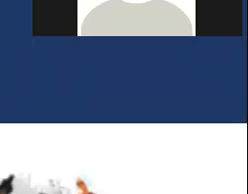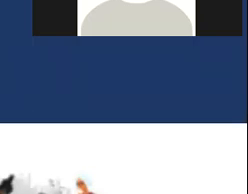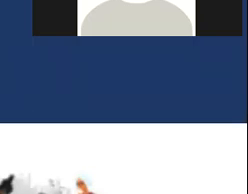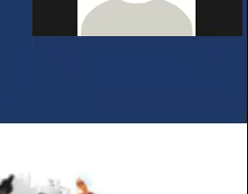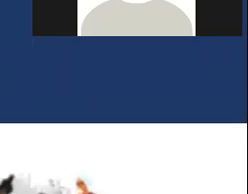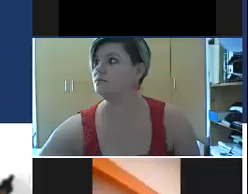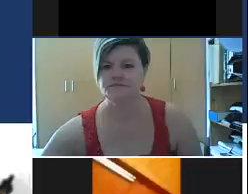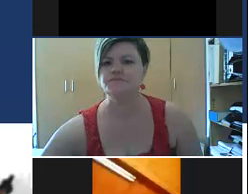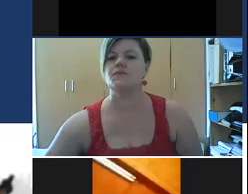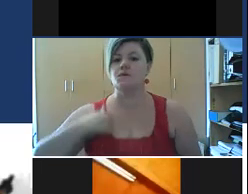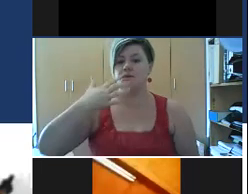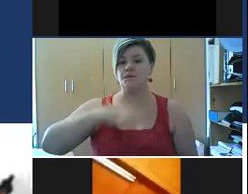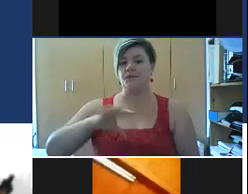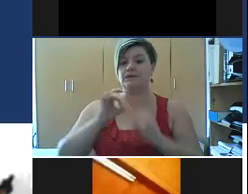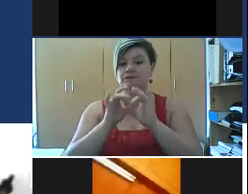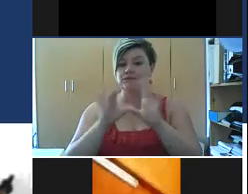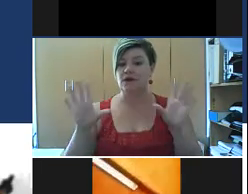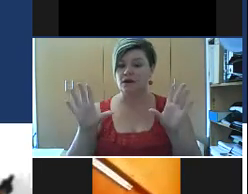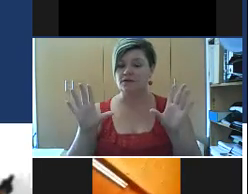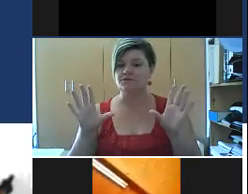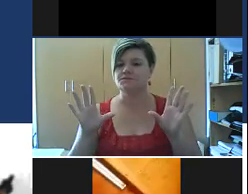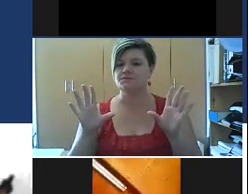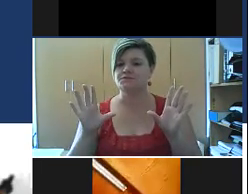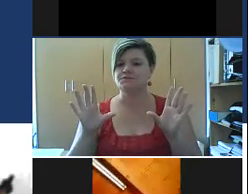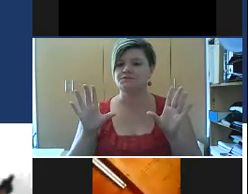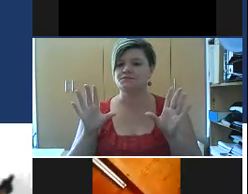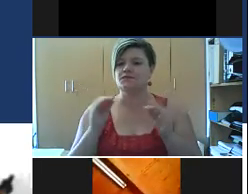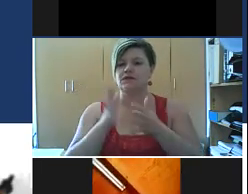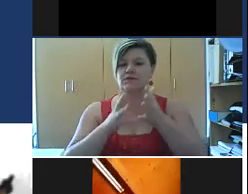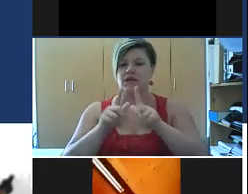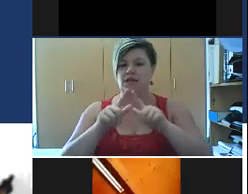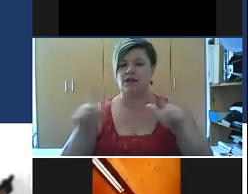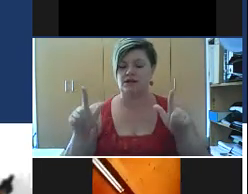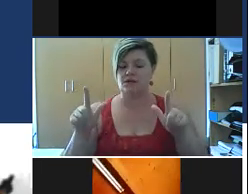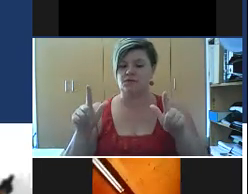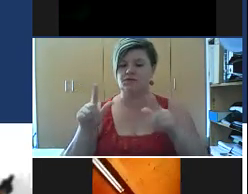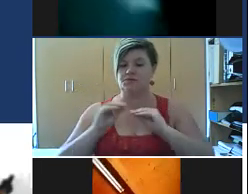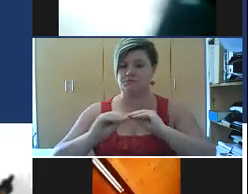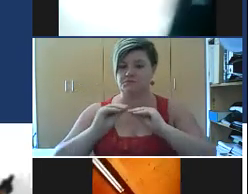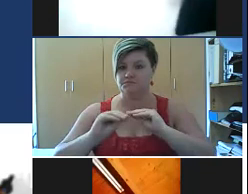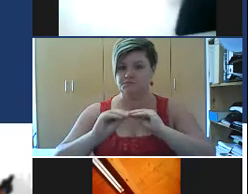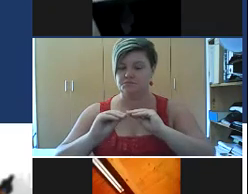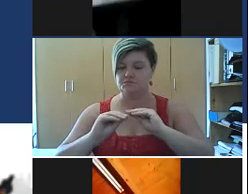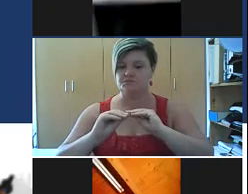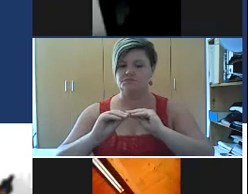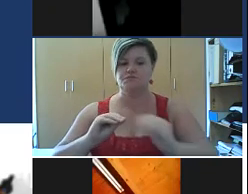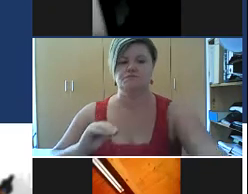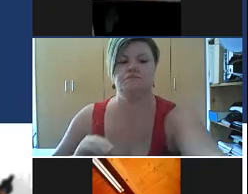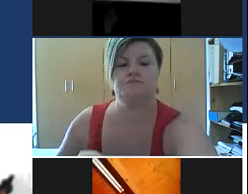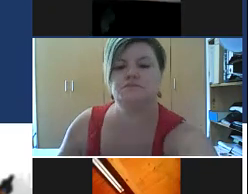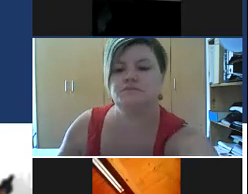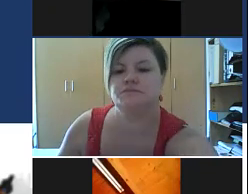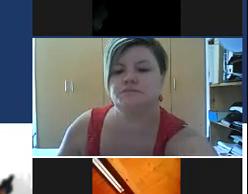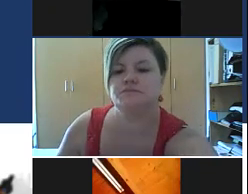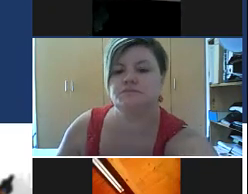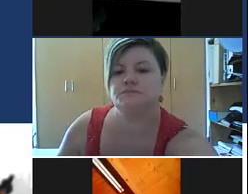We would like to start this sign language session. Let me switch that on. There